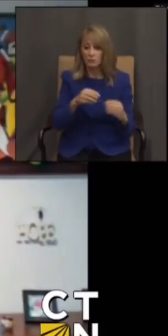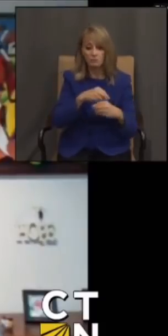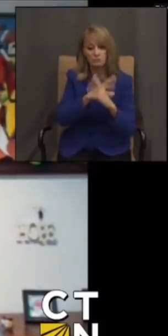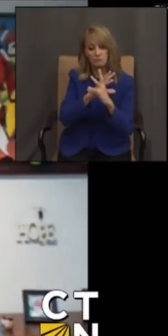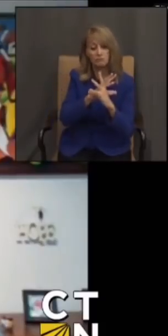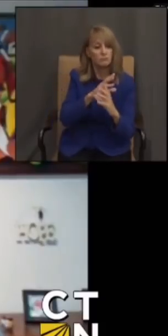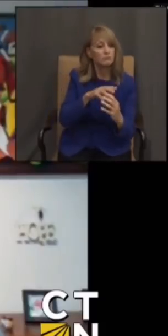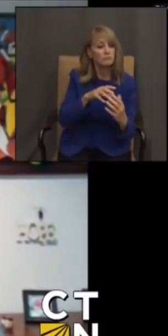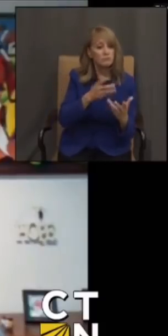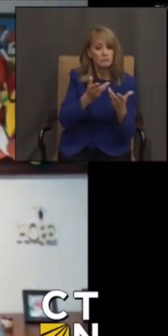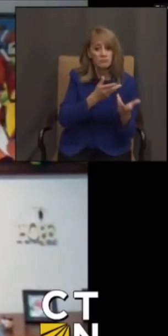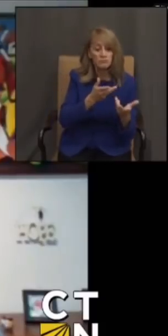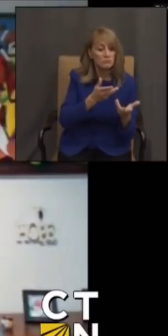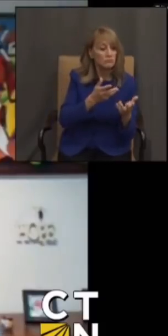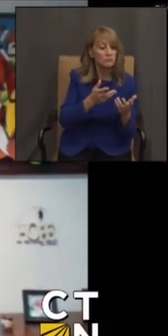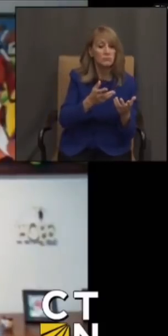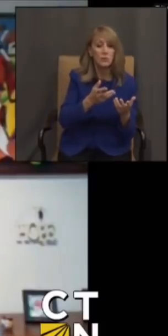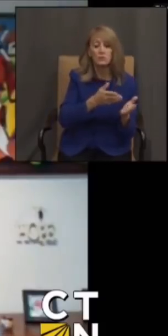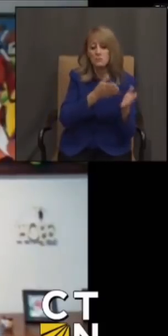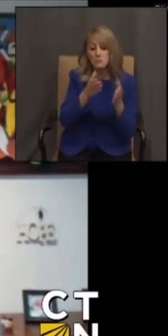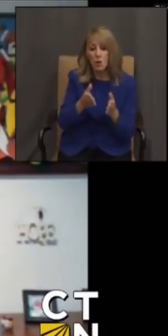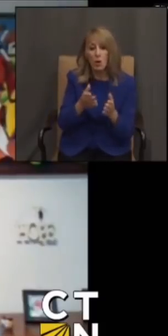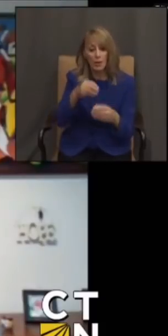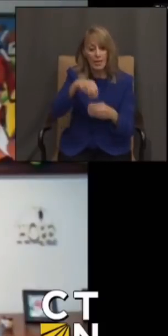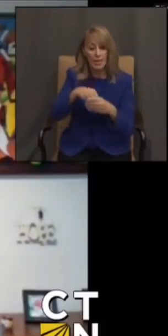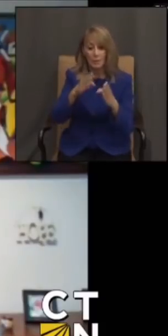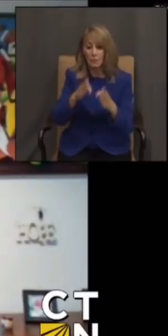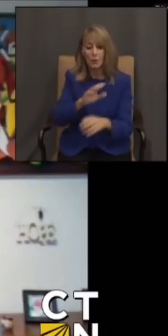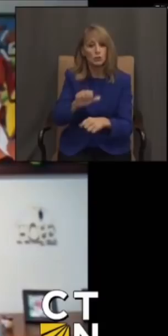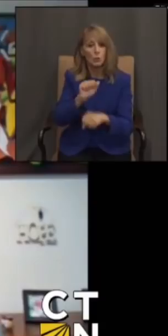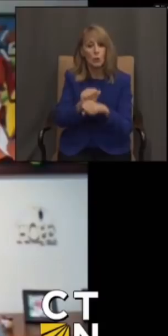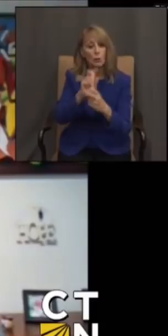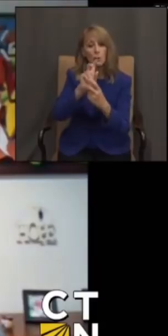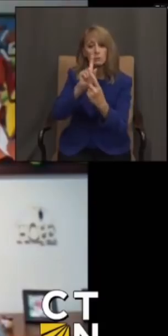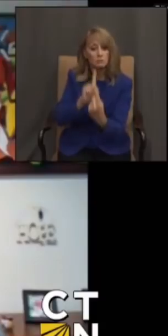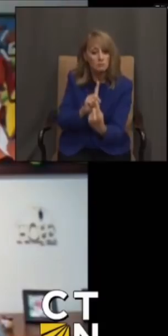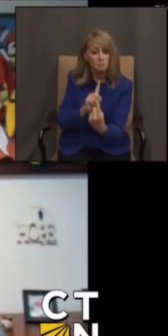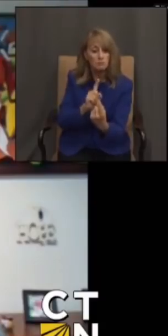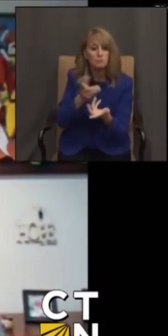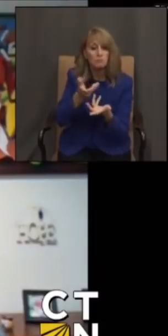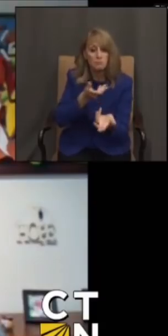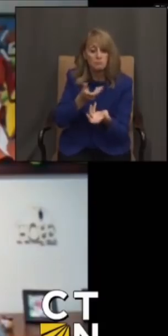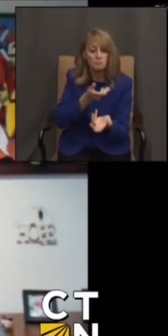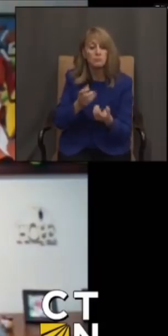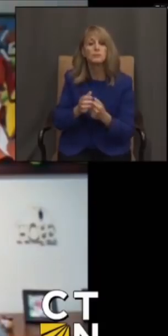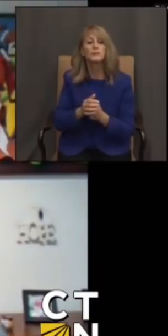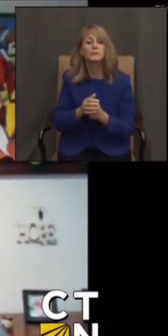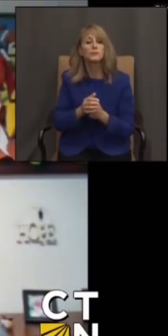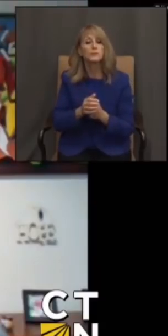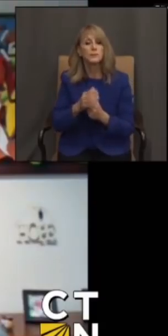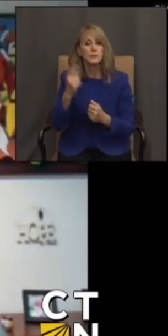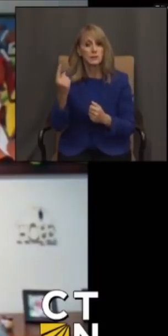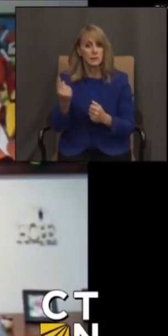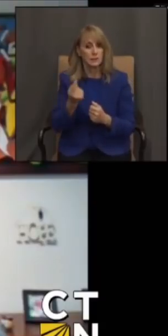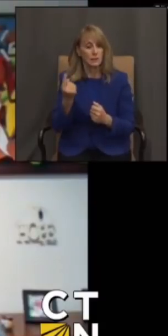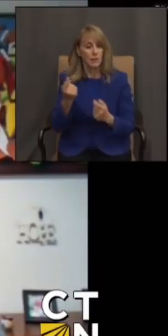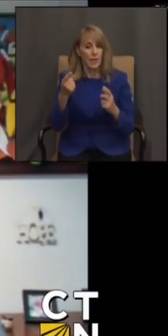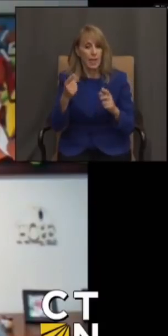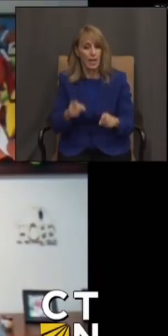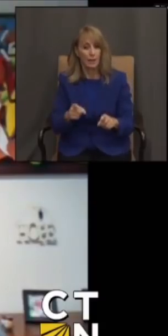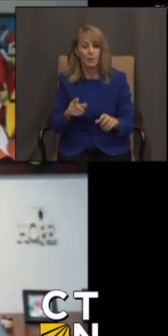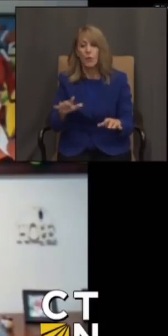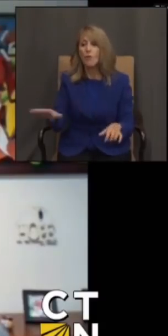telehealth or having in-person appointments as well. One thing that we know for sure is that